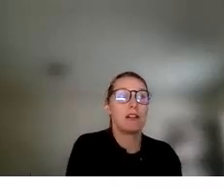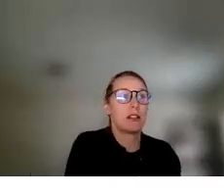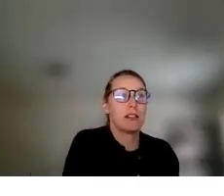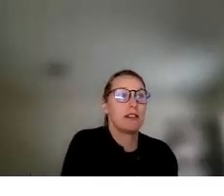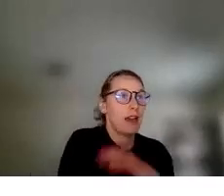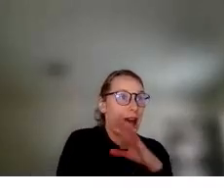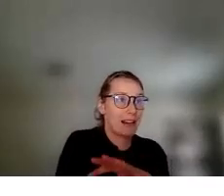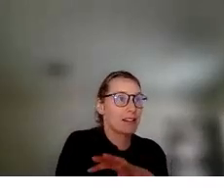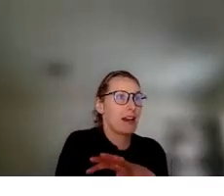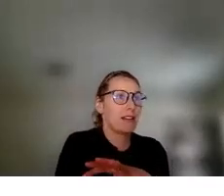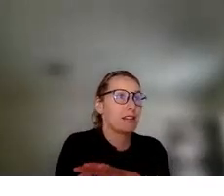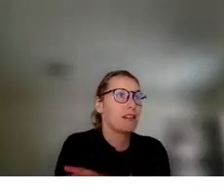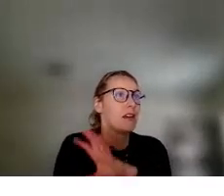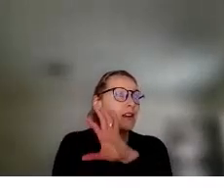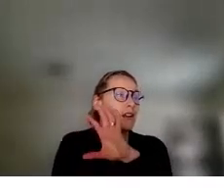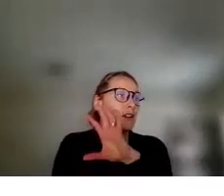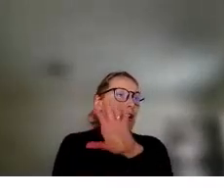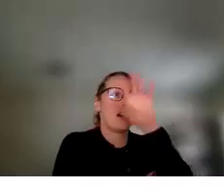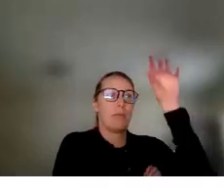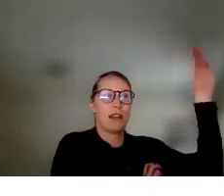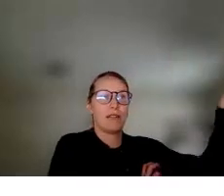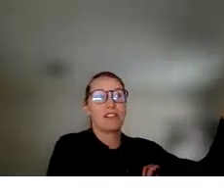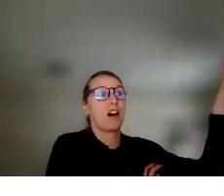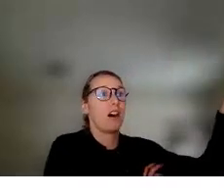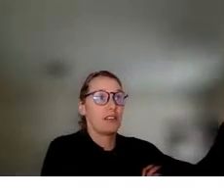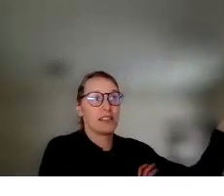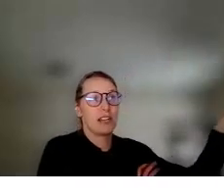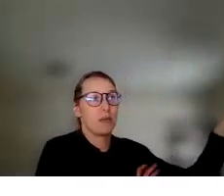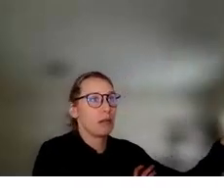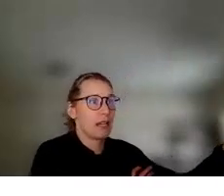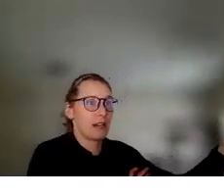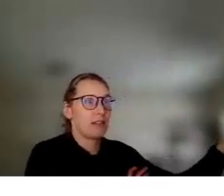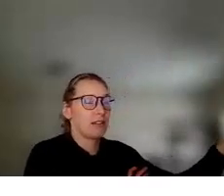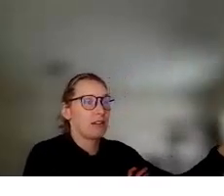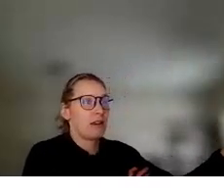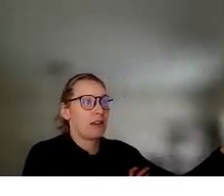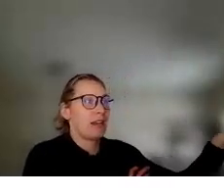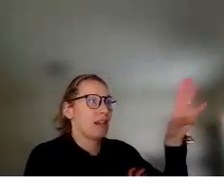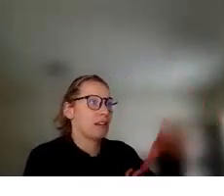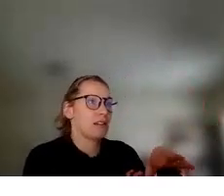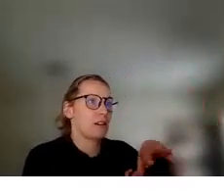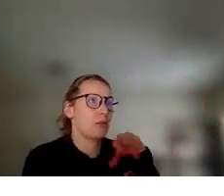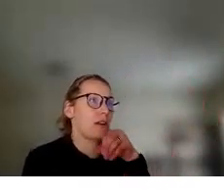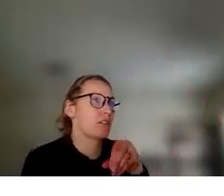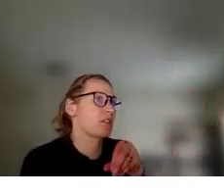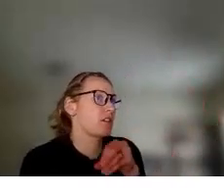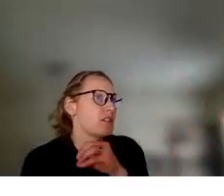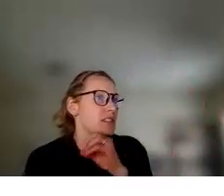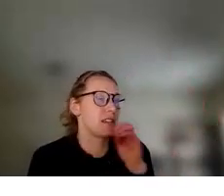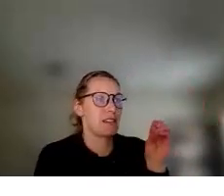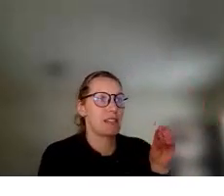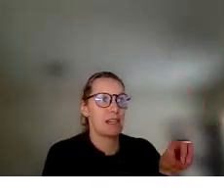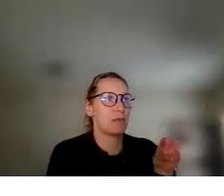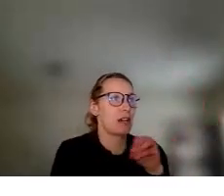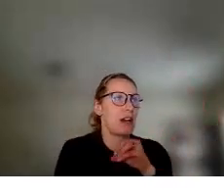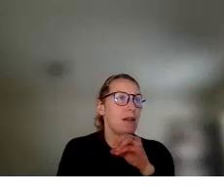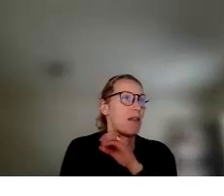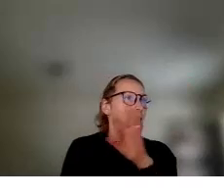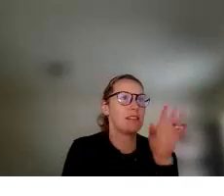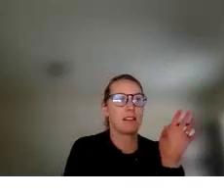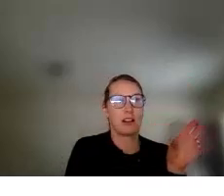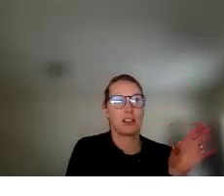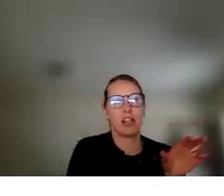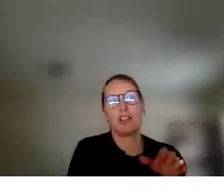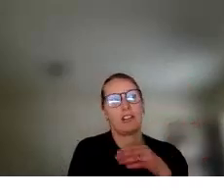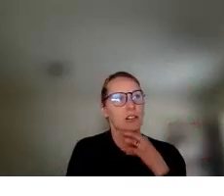can still access benefits on the state plan and their waiver services at the same